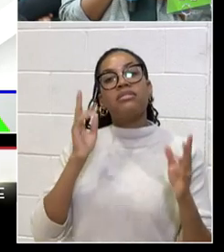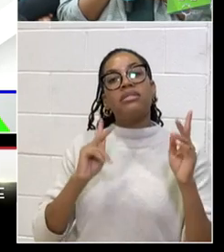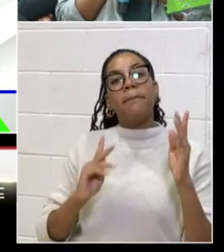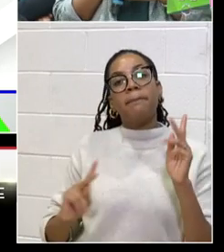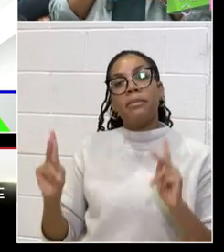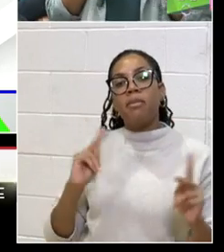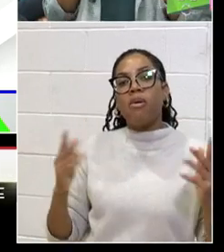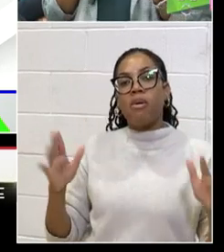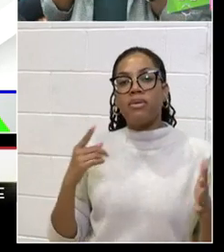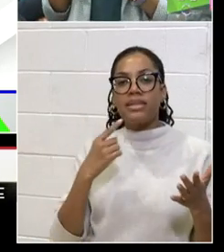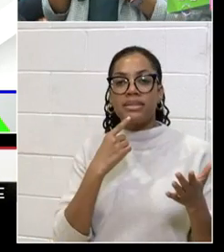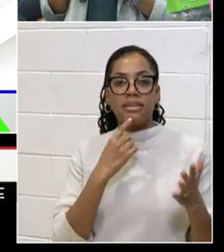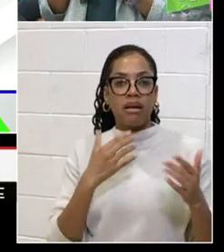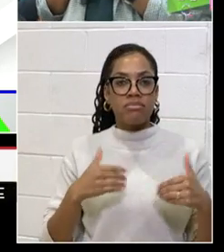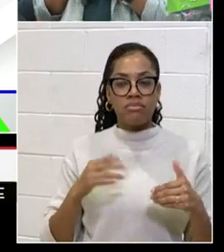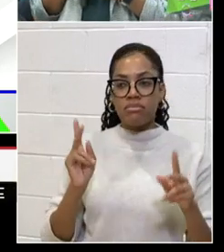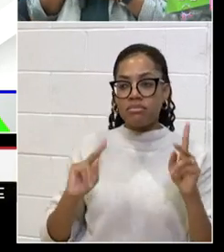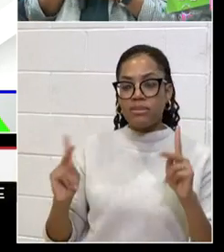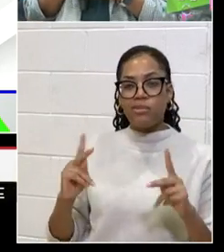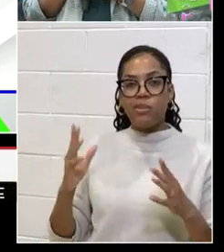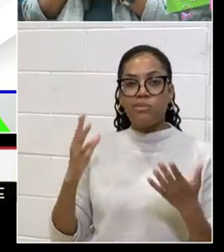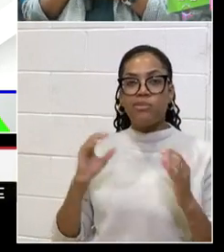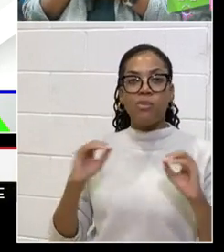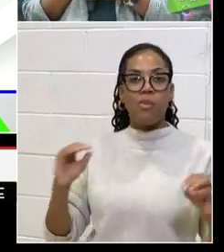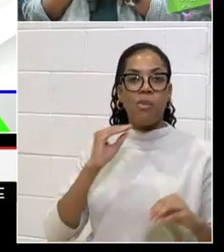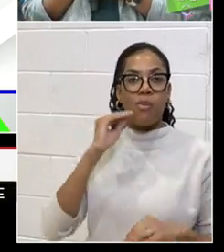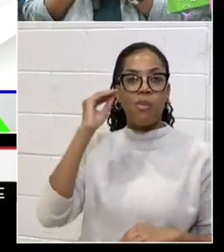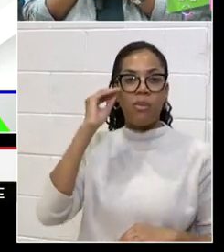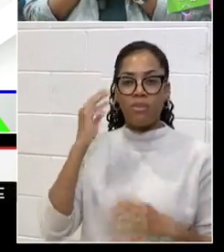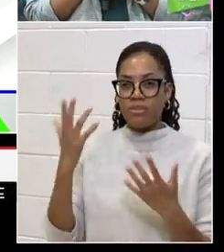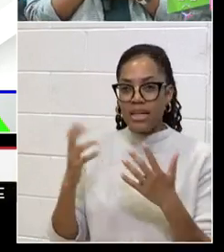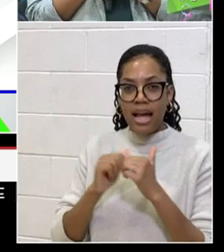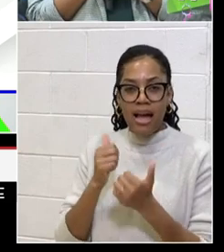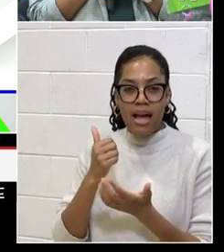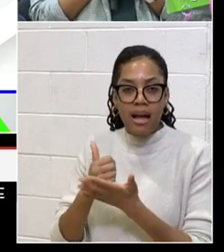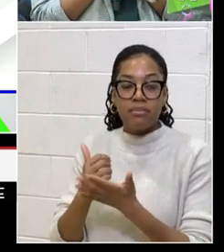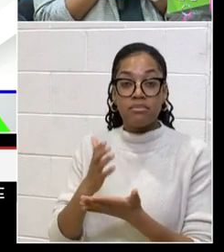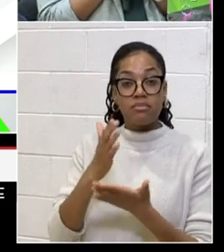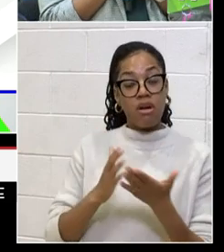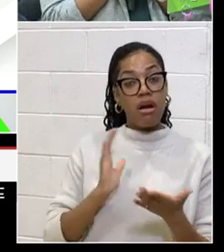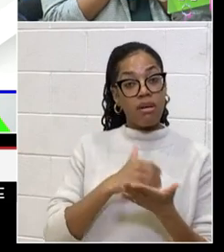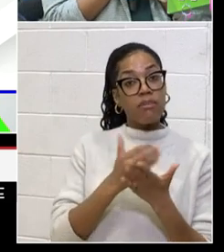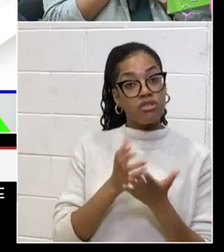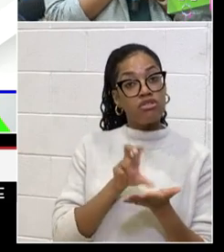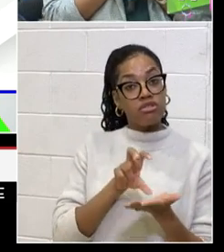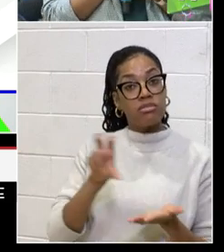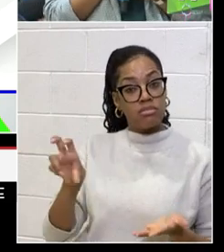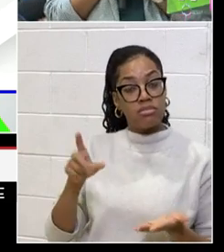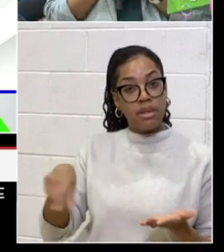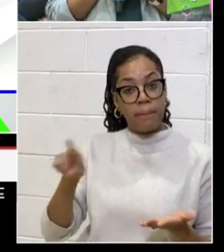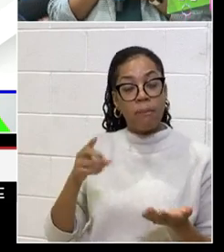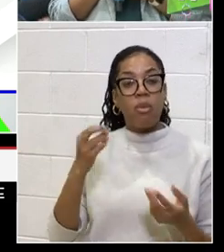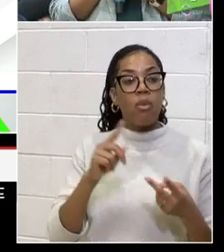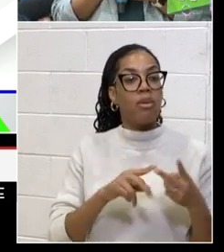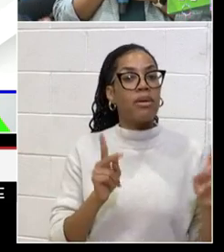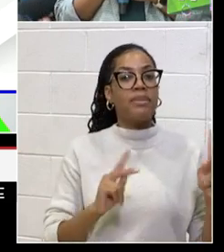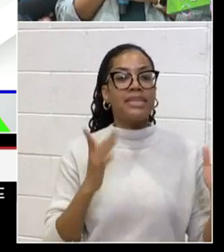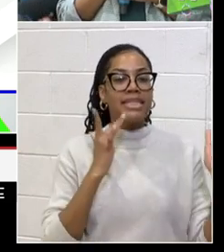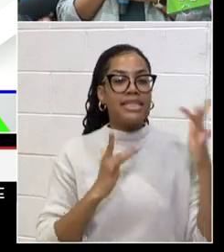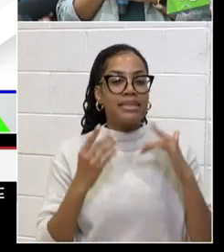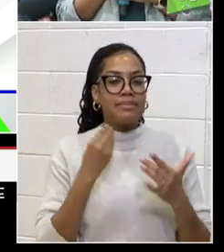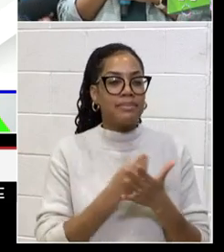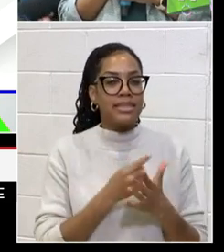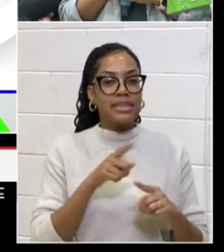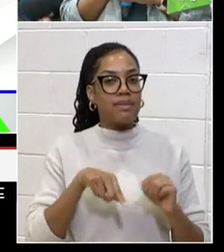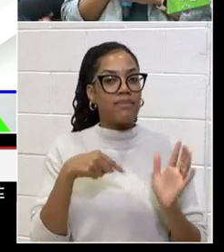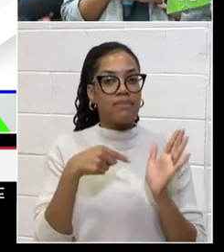experiencing homelessness. Part of our budget also goes to that, or folks who don't have health insurance and need access to insurance. So I would encourage you all, when you're